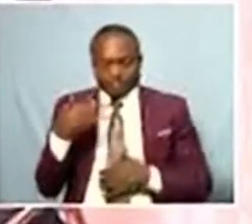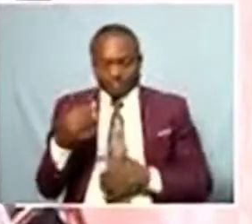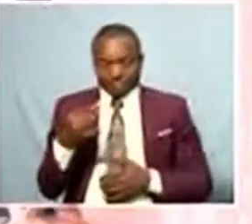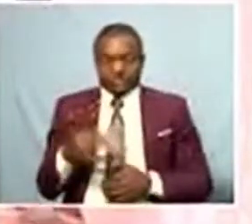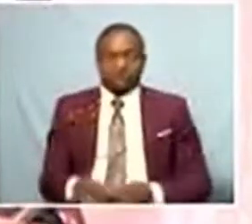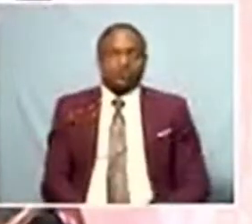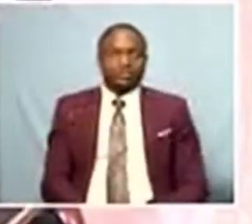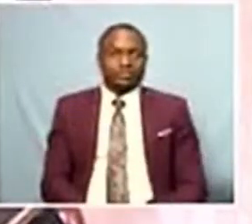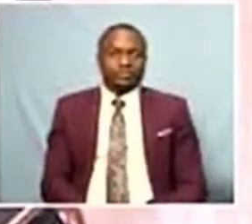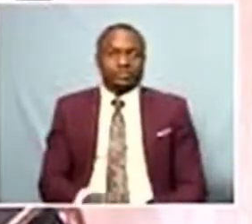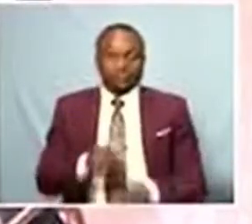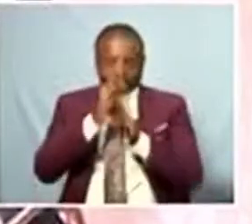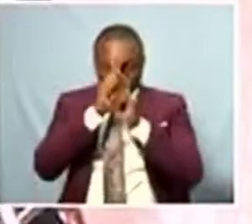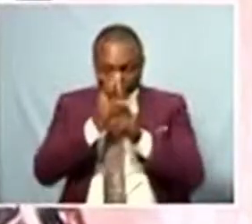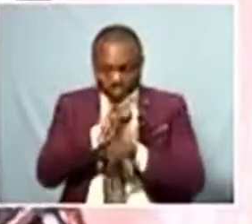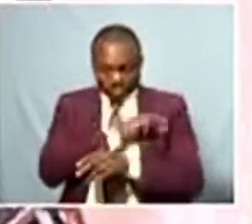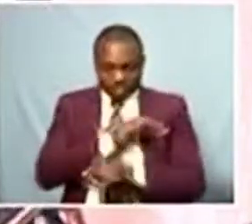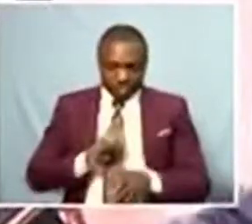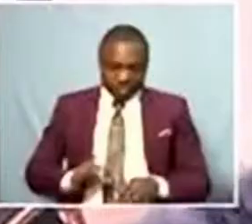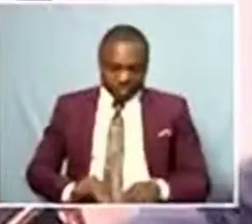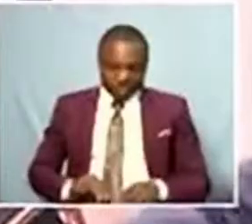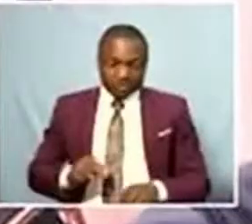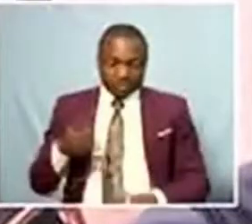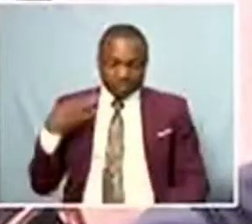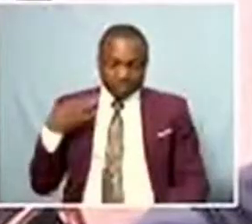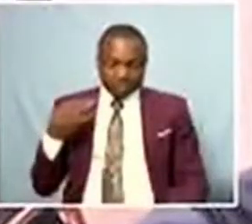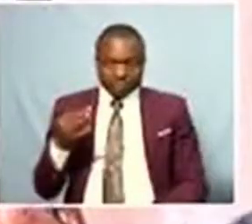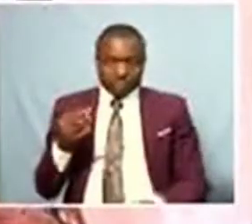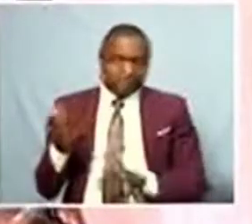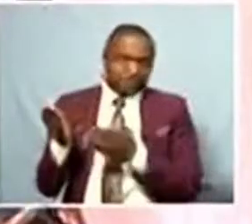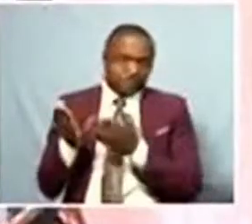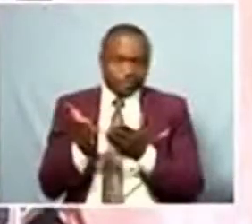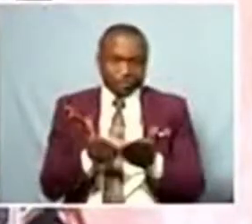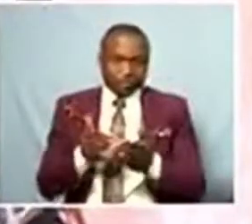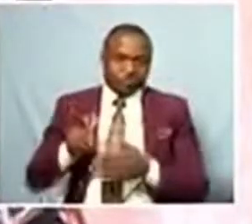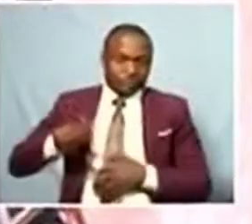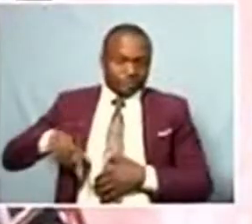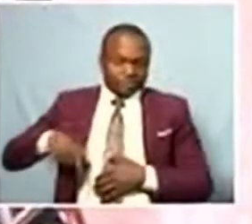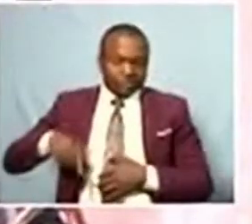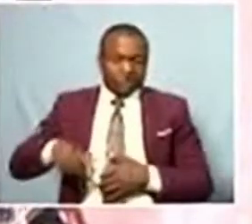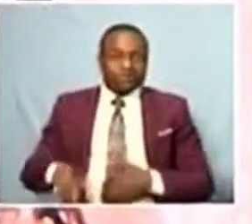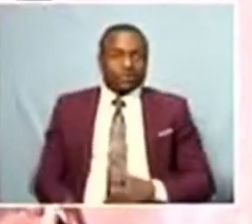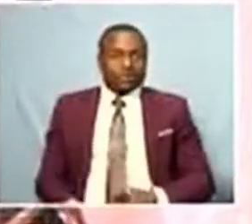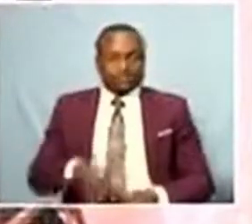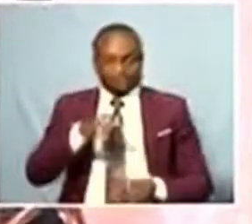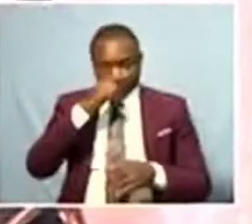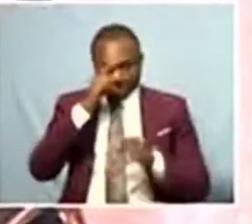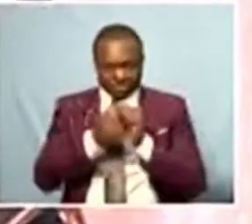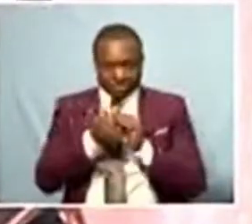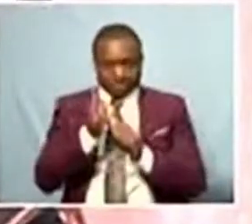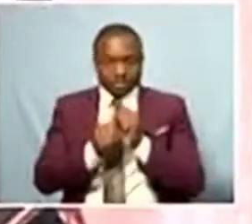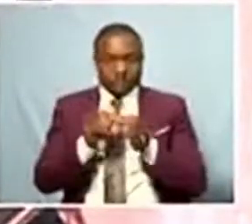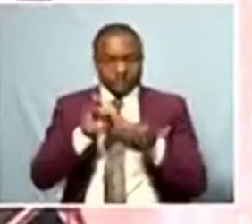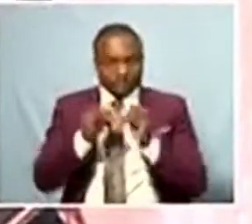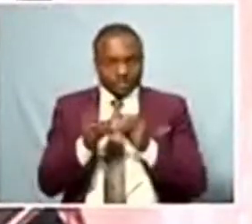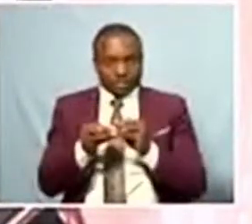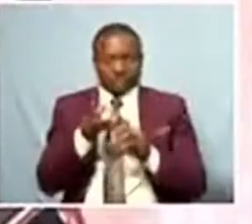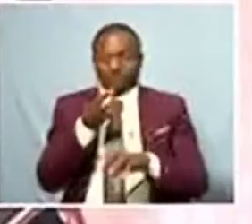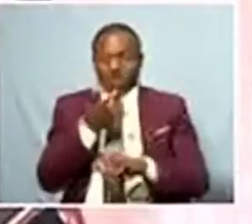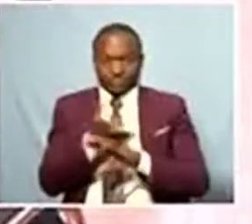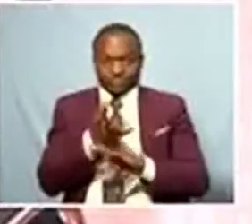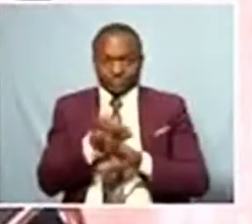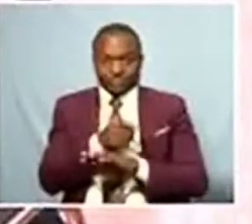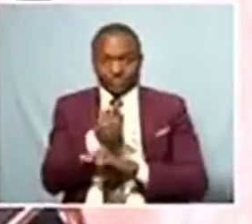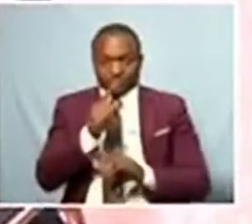the honourable members. Unfortunately, the application came a little bit late, and because of the numbers, it was very difficult for